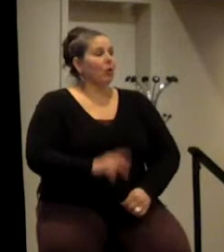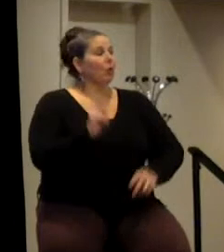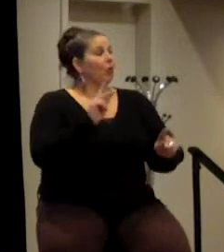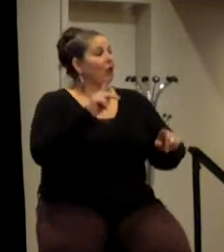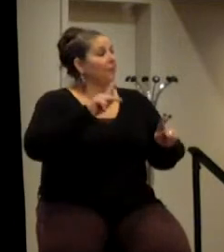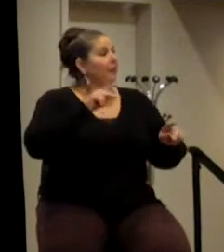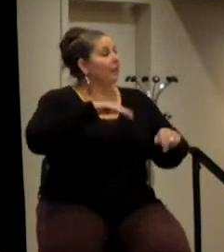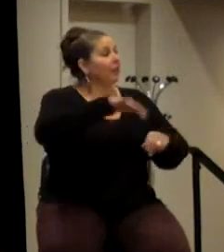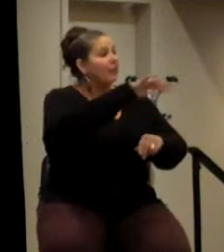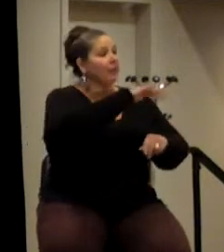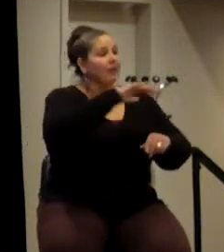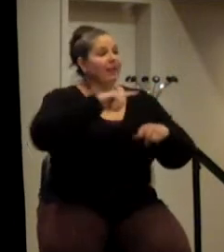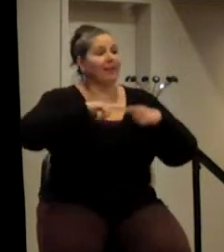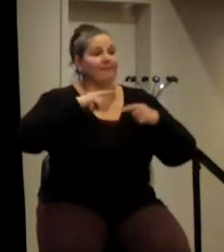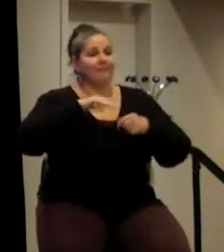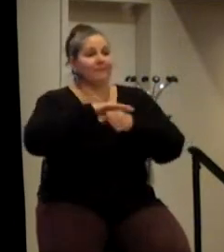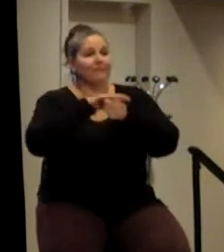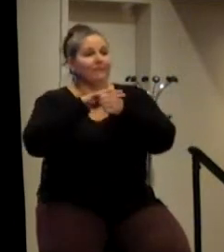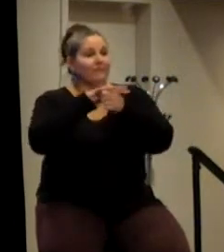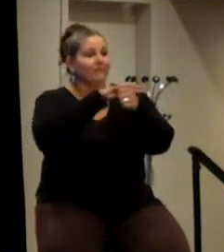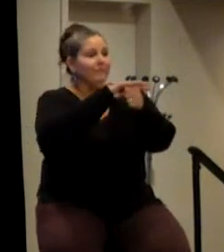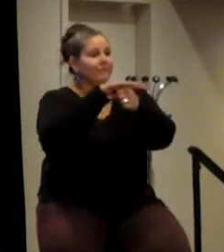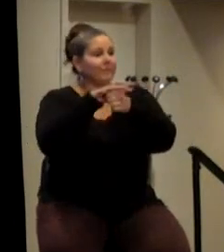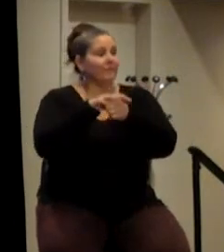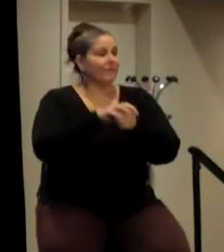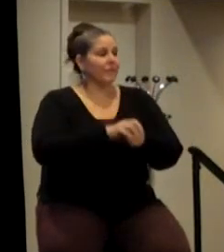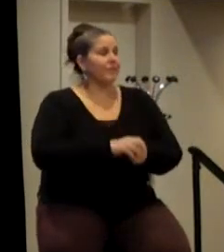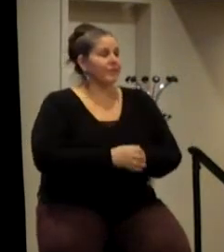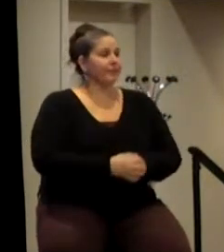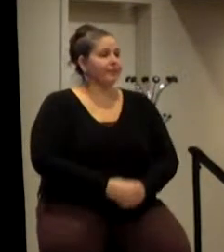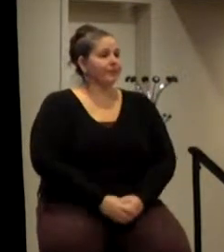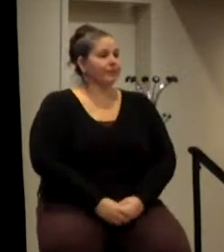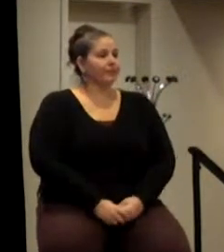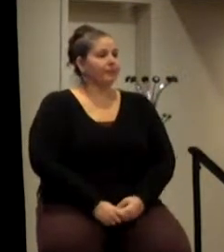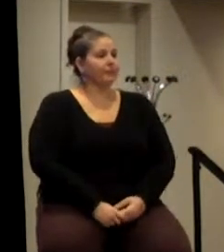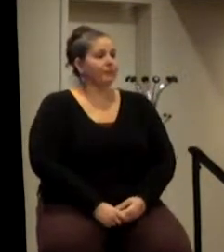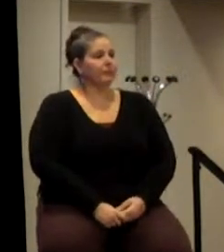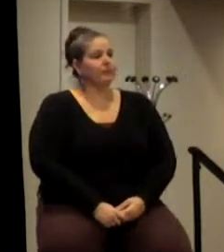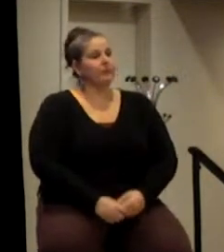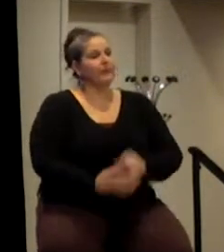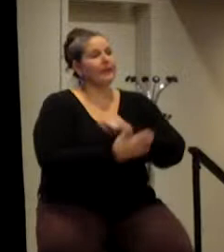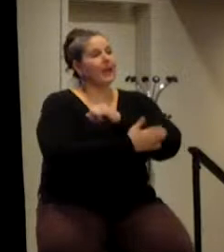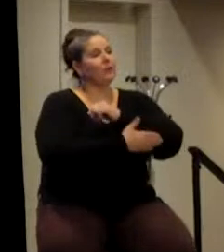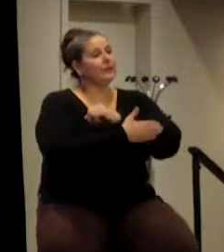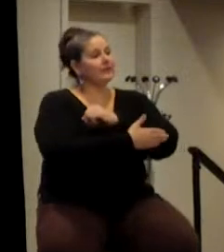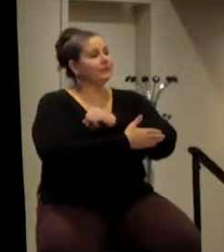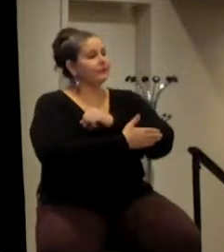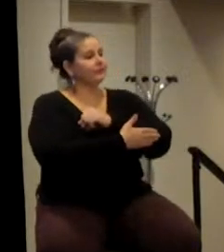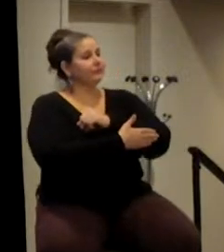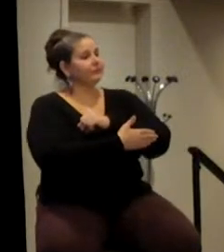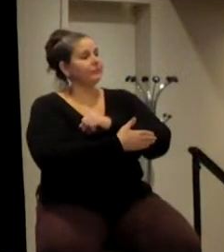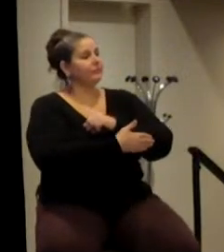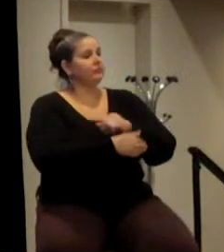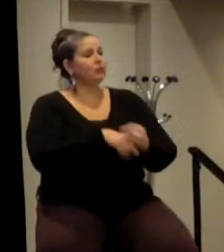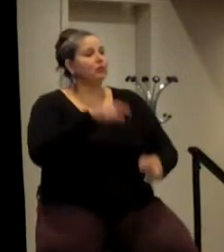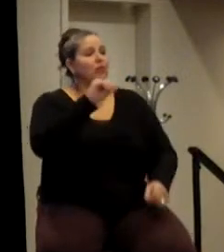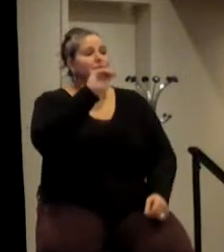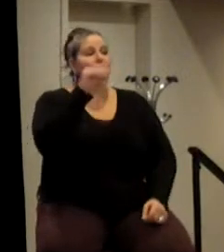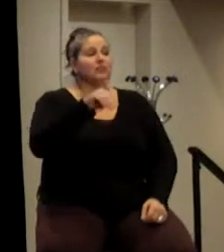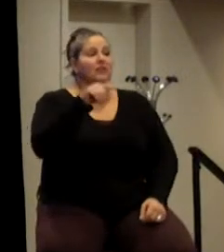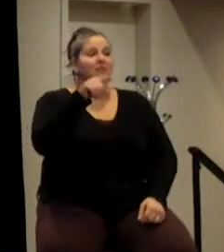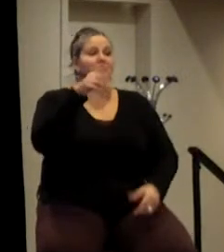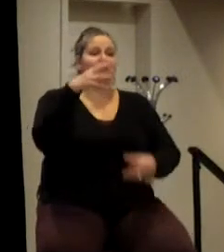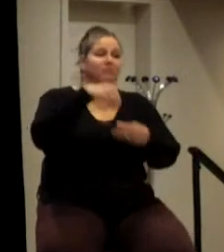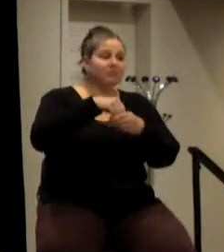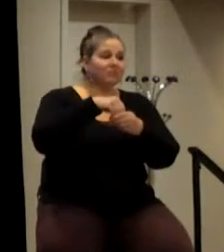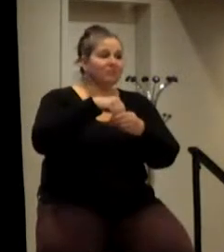at the county, 20% of our doses in our pod have been from the city of Syracuse. 68%